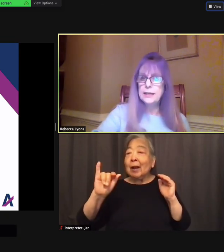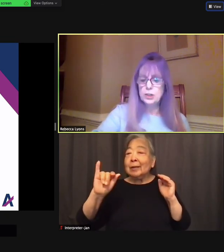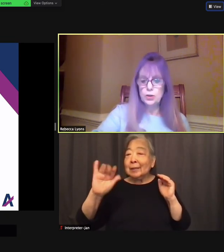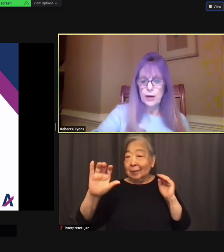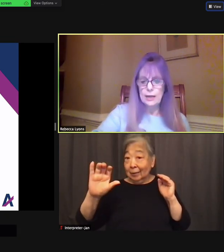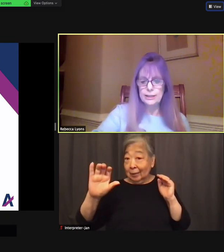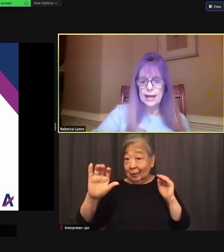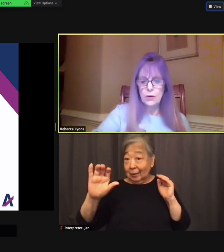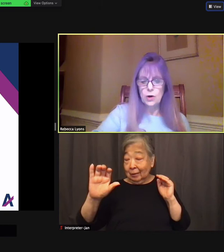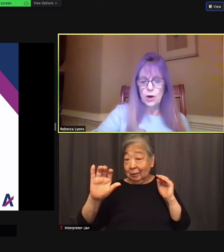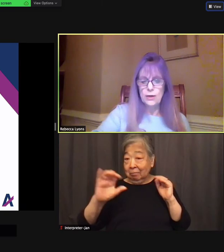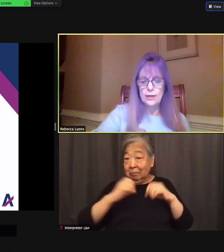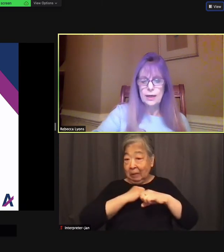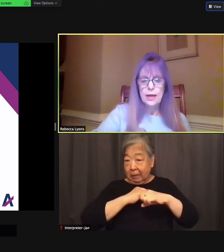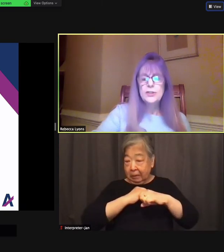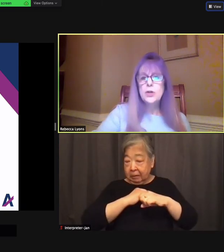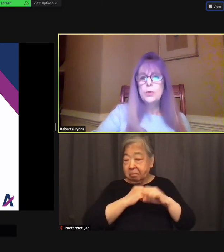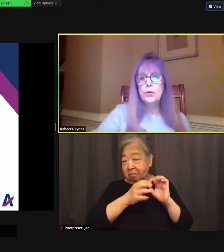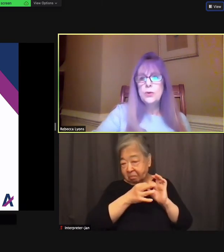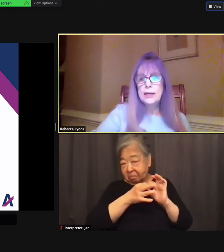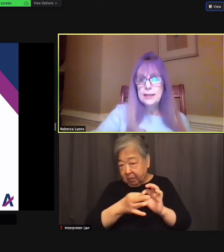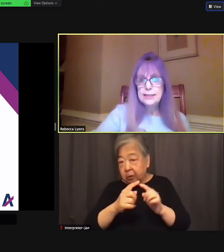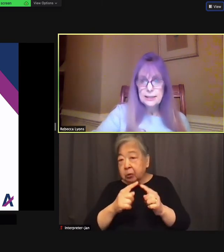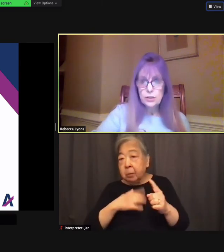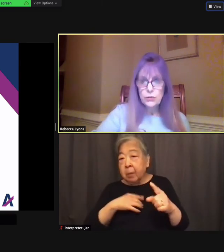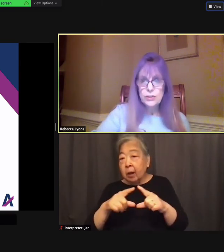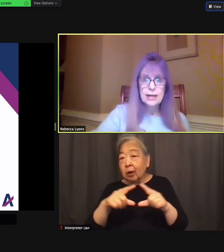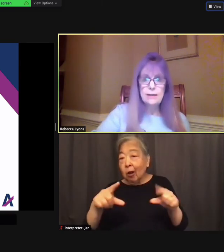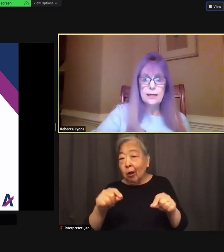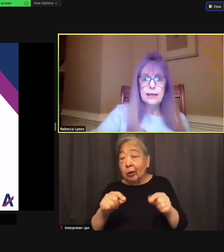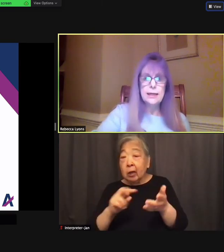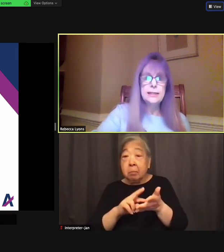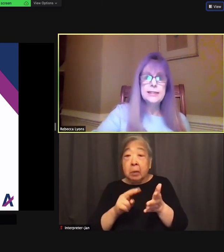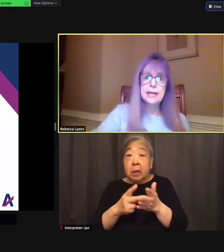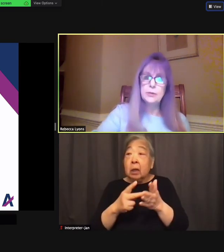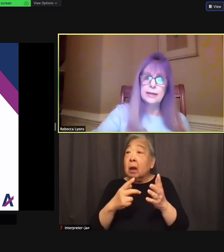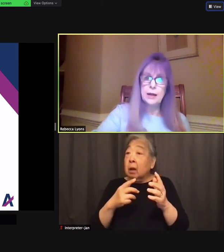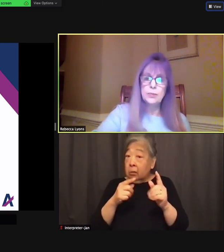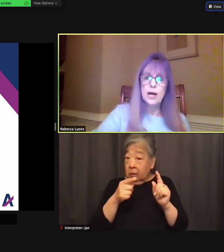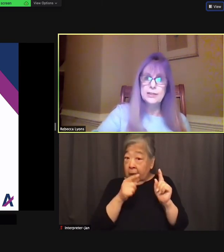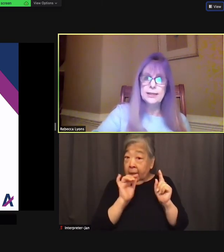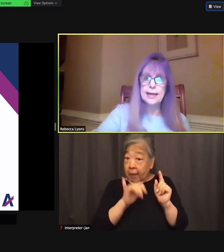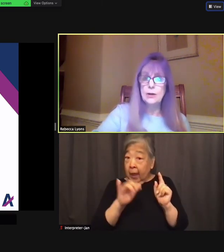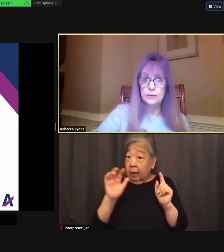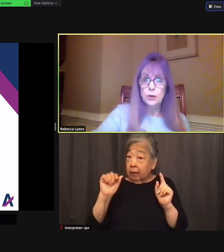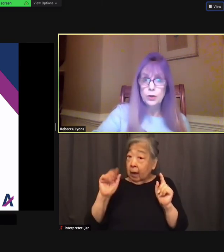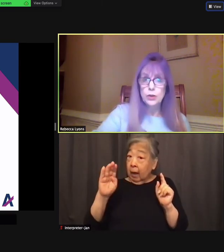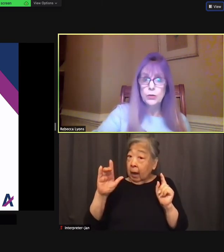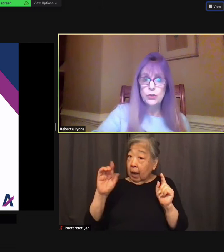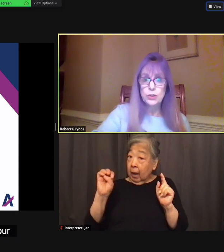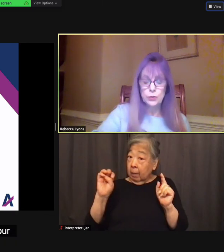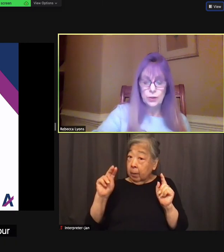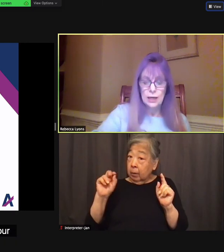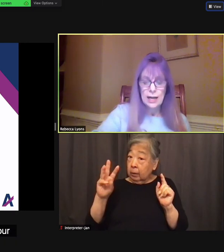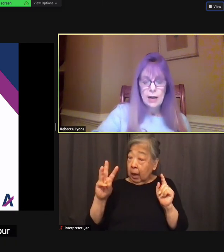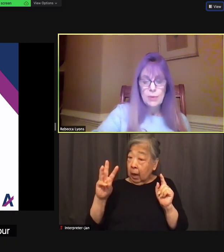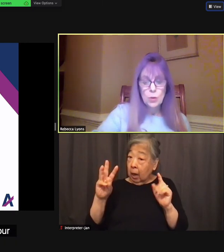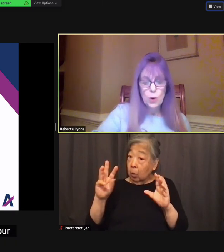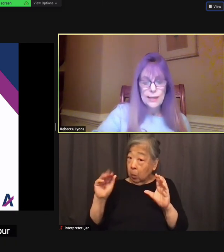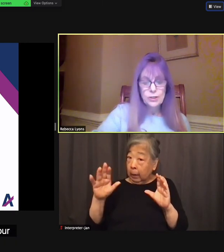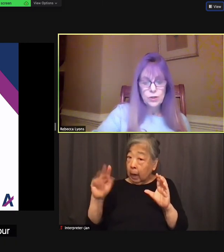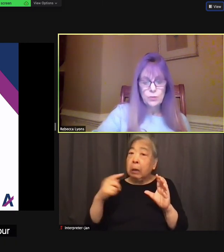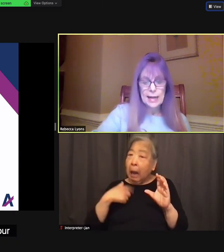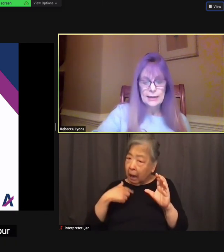is linked to your ABLEnow card. So you can continue saving in this ABLEnow deposit account if you choose to.